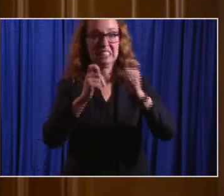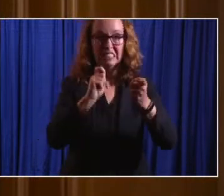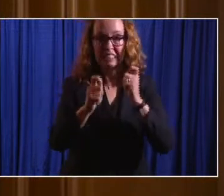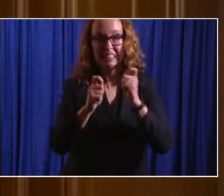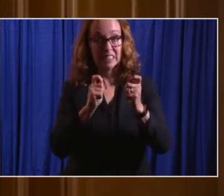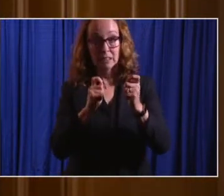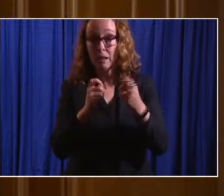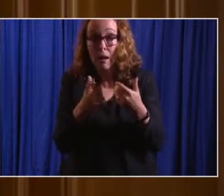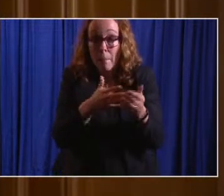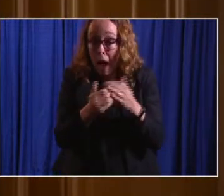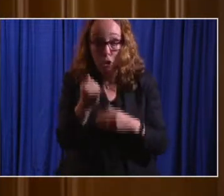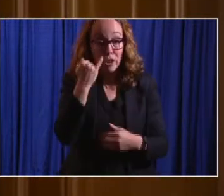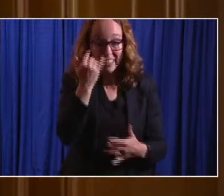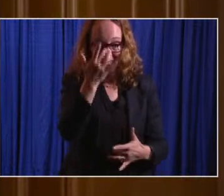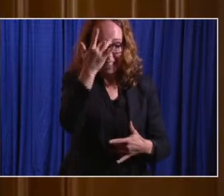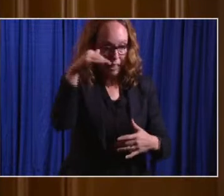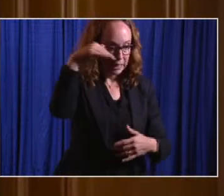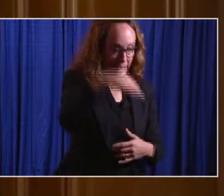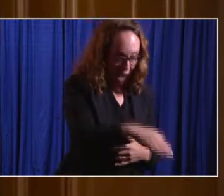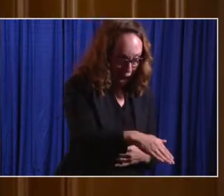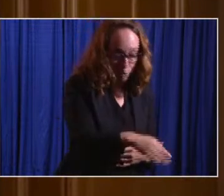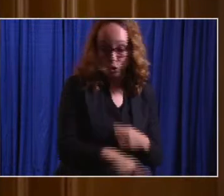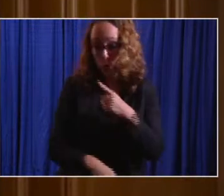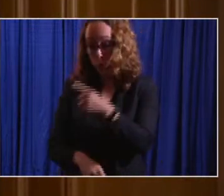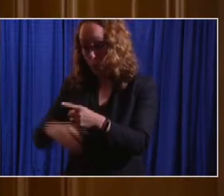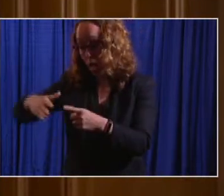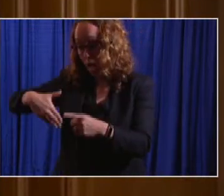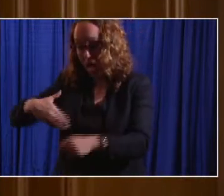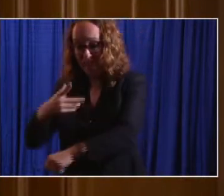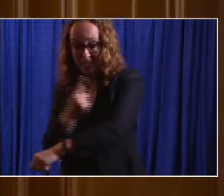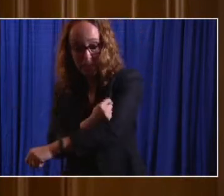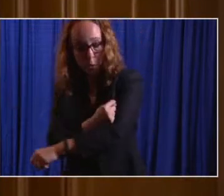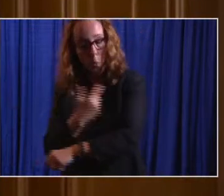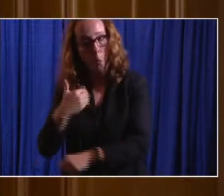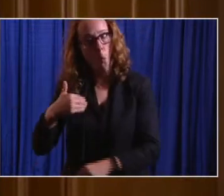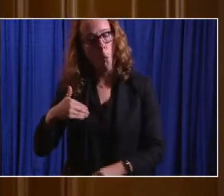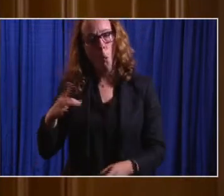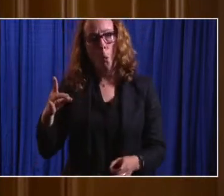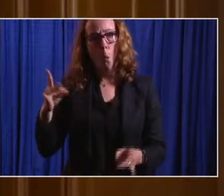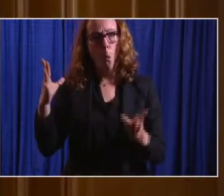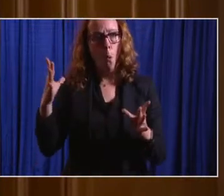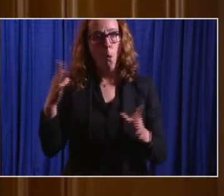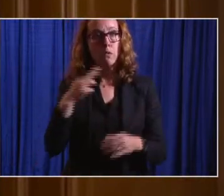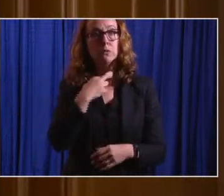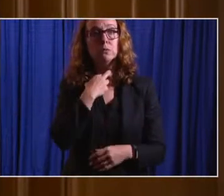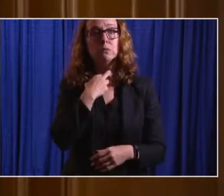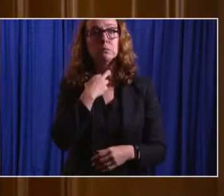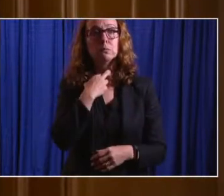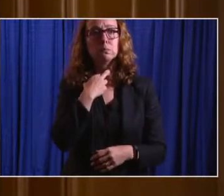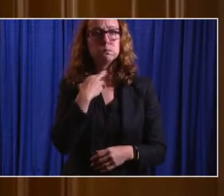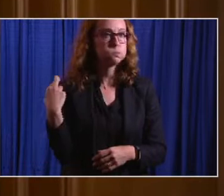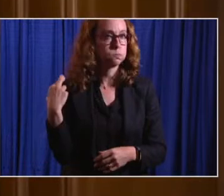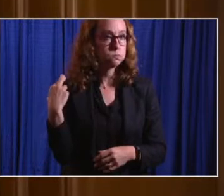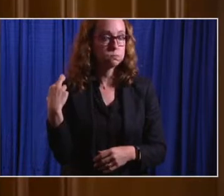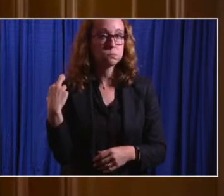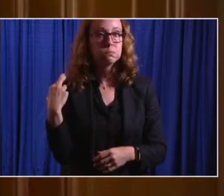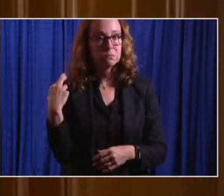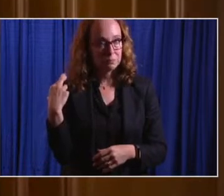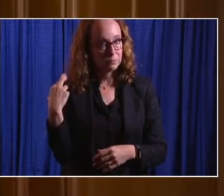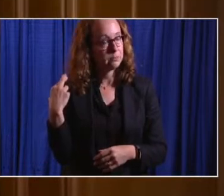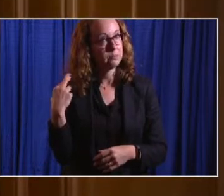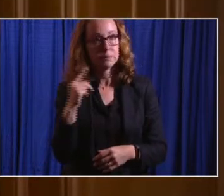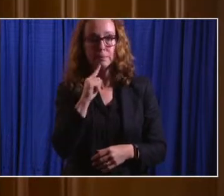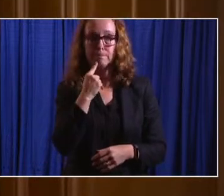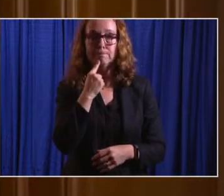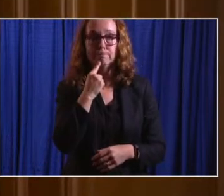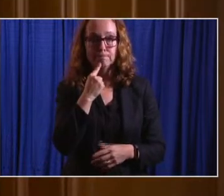if you have not been vaccinated, the risk to you is certainly very, very significant. So